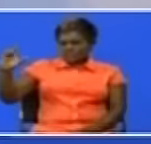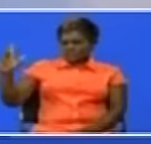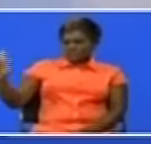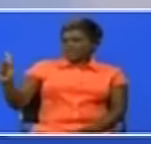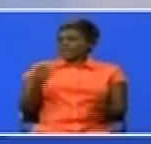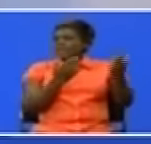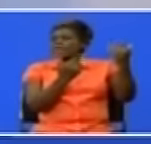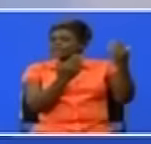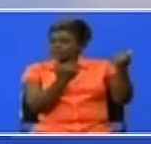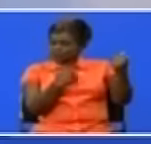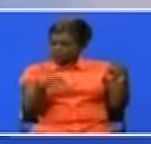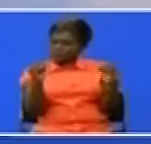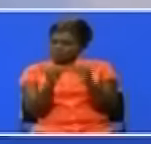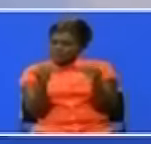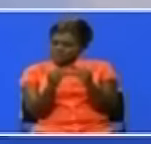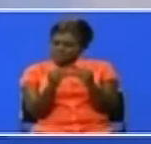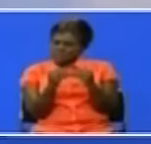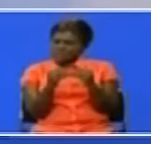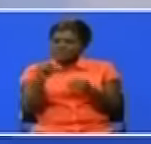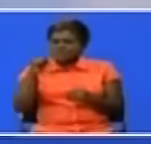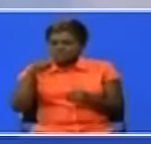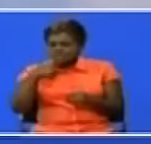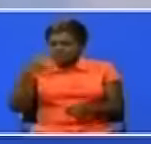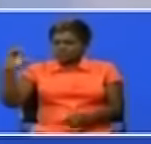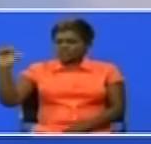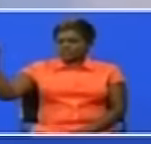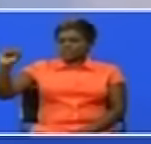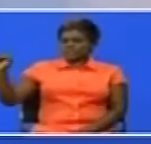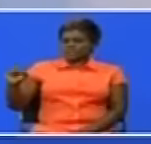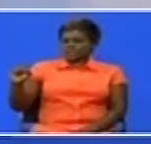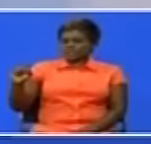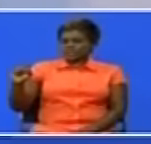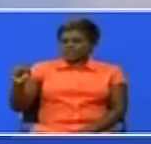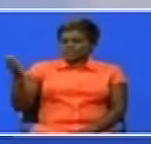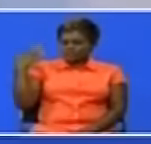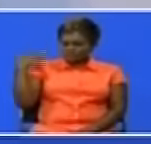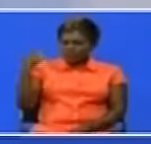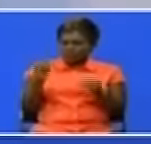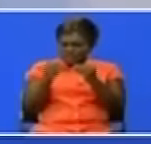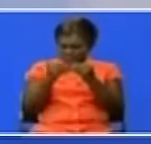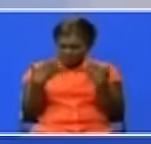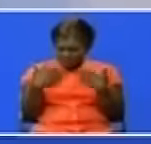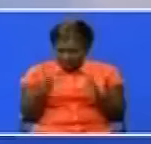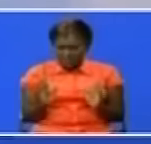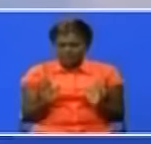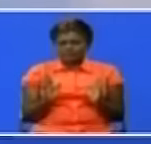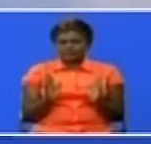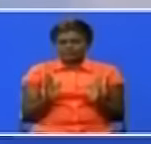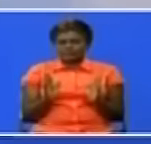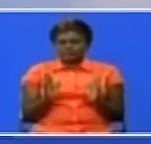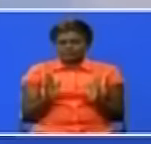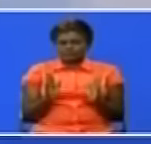were expecting to have met the new CS by now, because we had a position that was very clear with the former CS